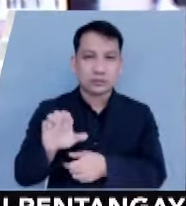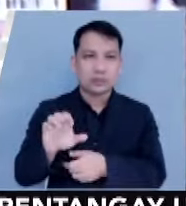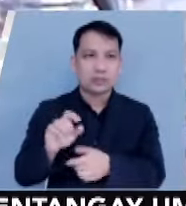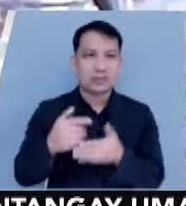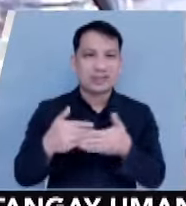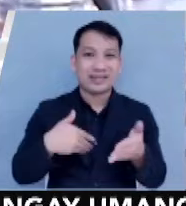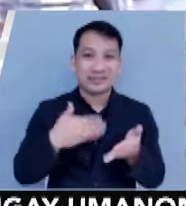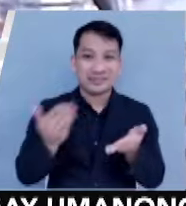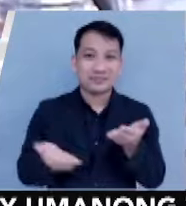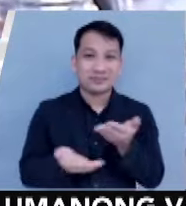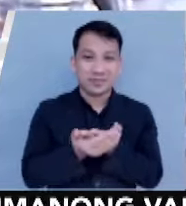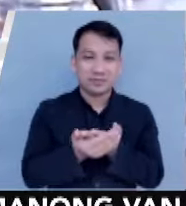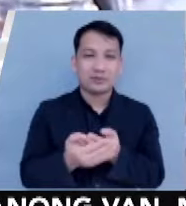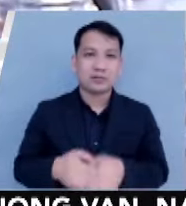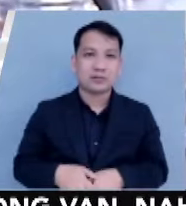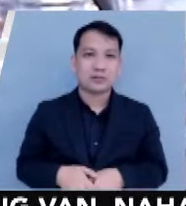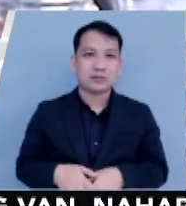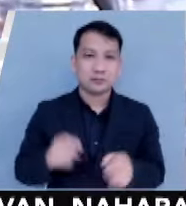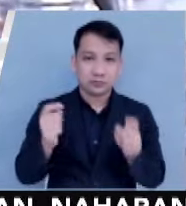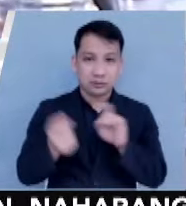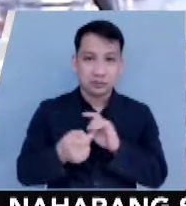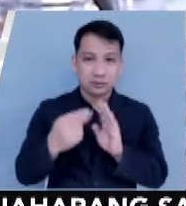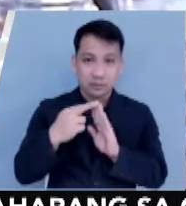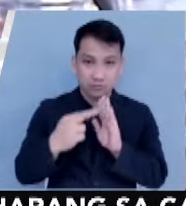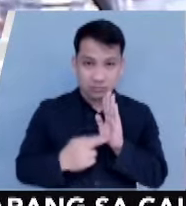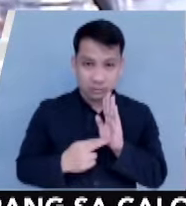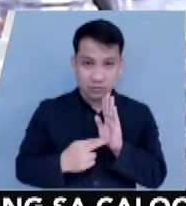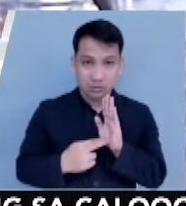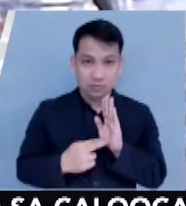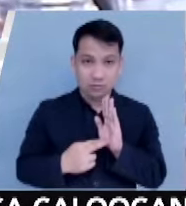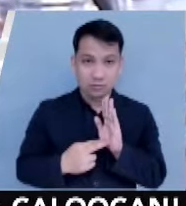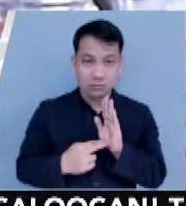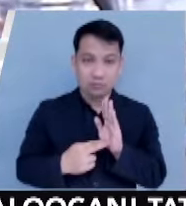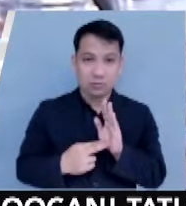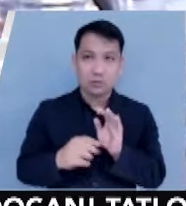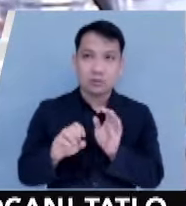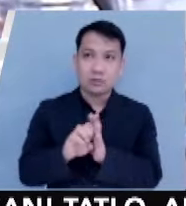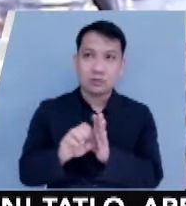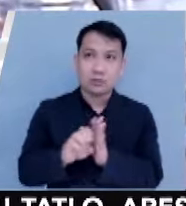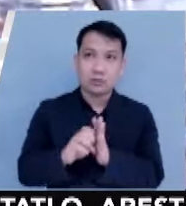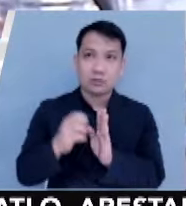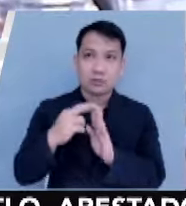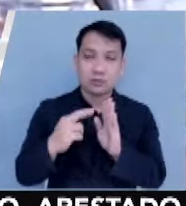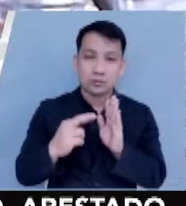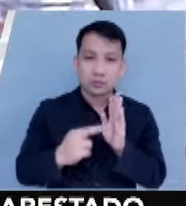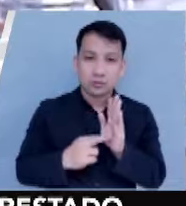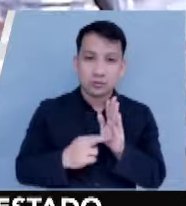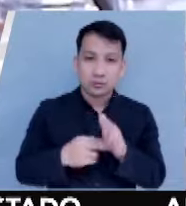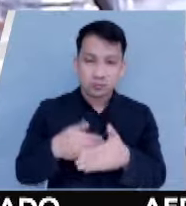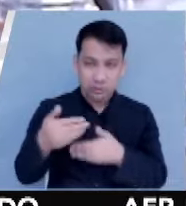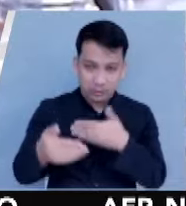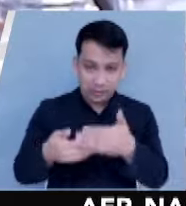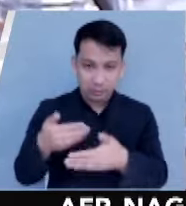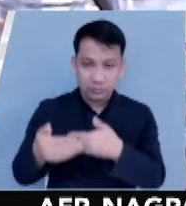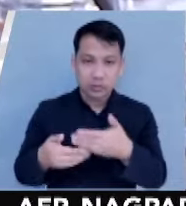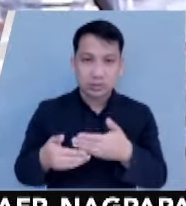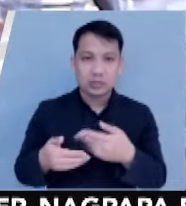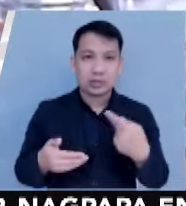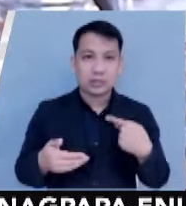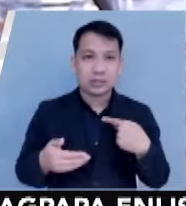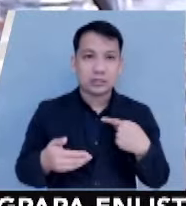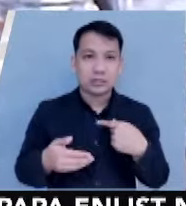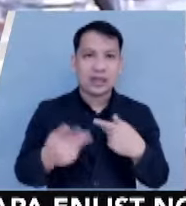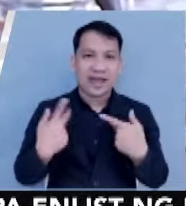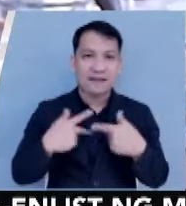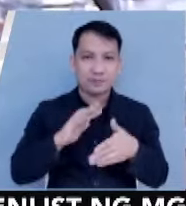Halimbawa, changes in our rules with respect to, for example, the rules on civil procedure, Your Honor. There are already timelines with